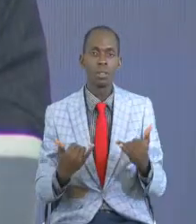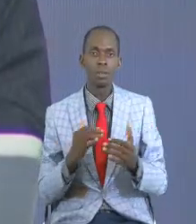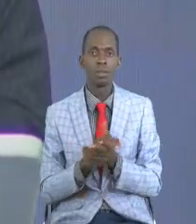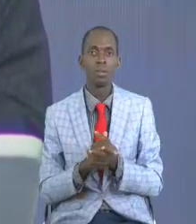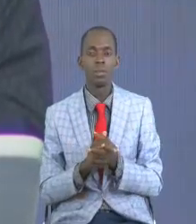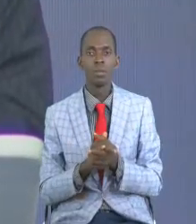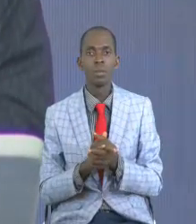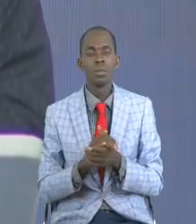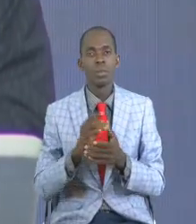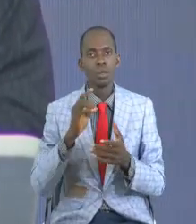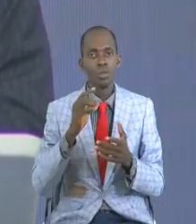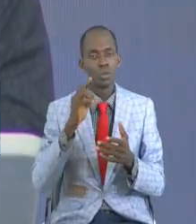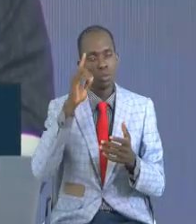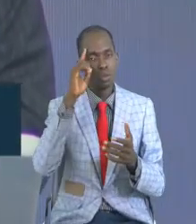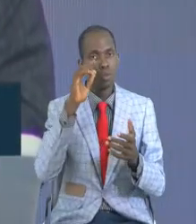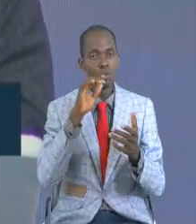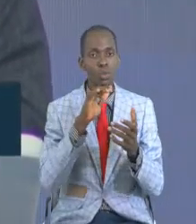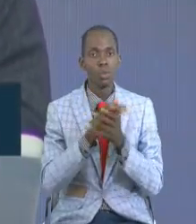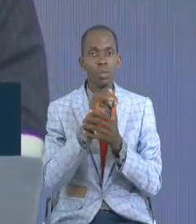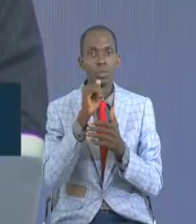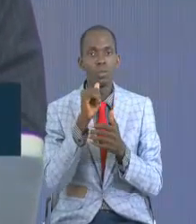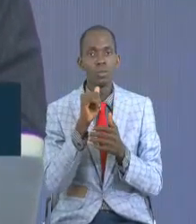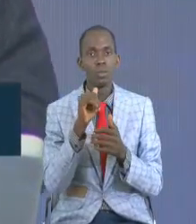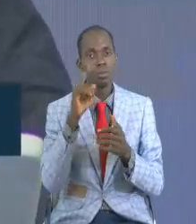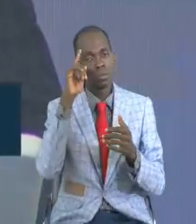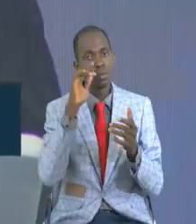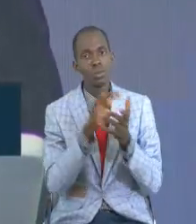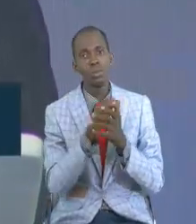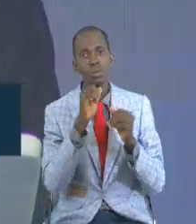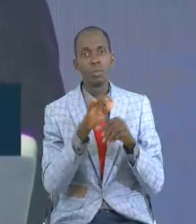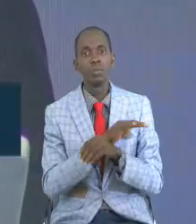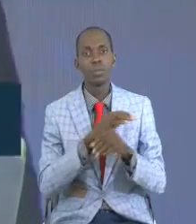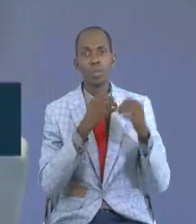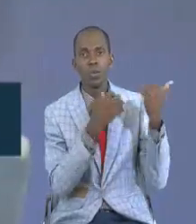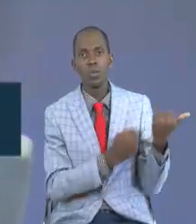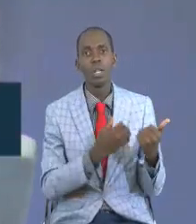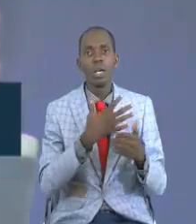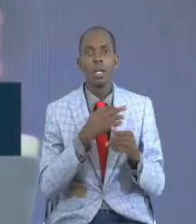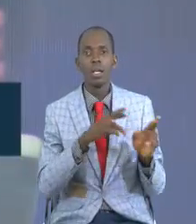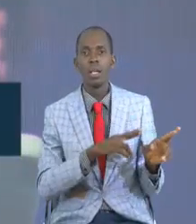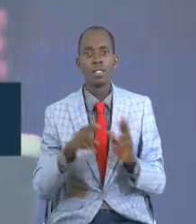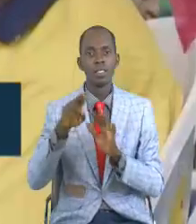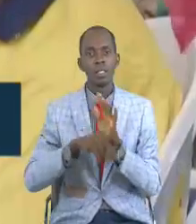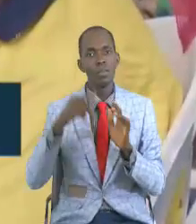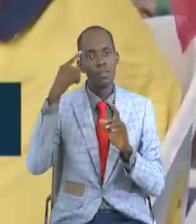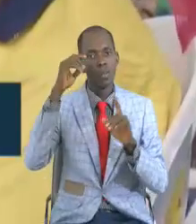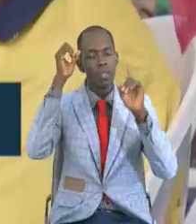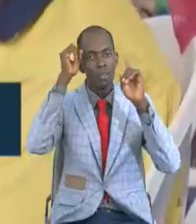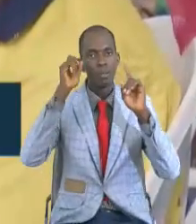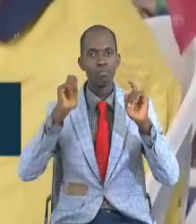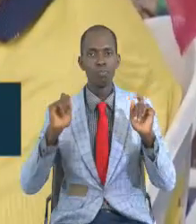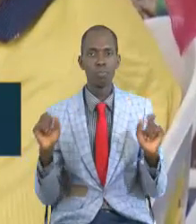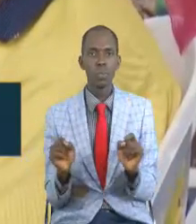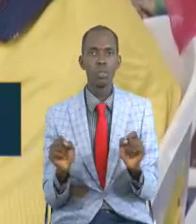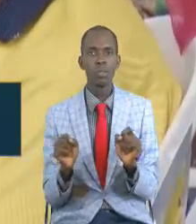Trustful confidence and readiness for a sudden return. We're looking